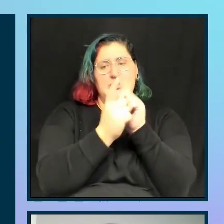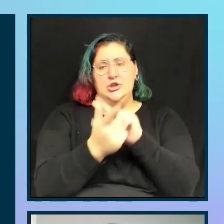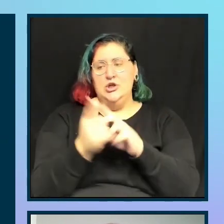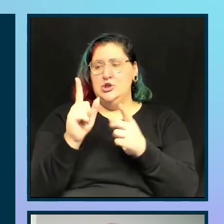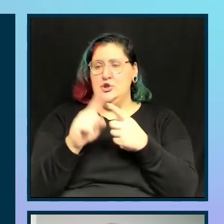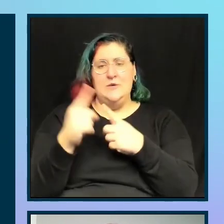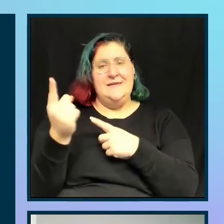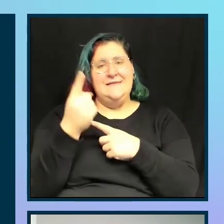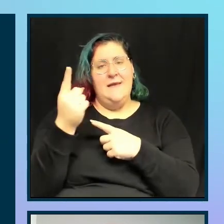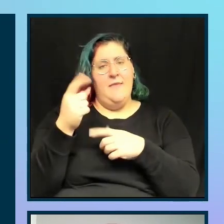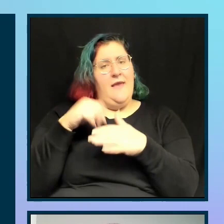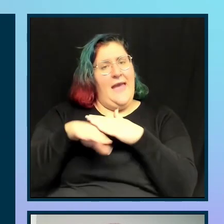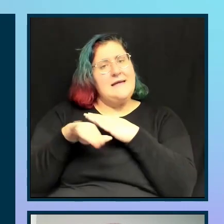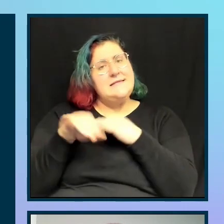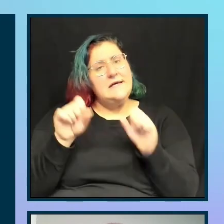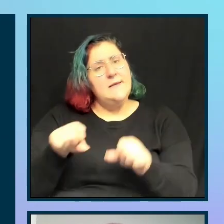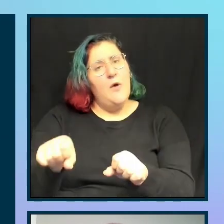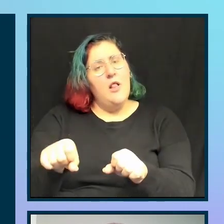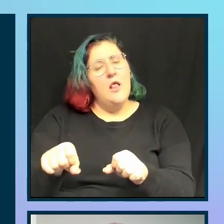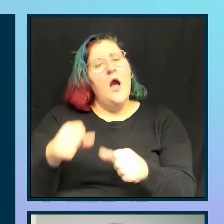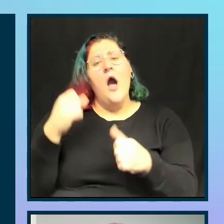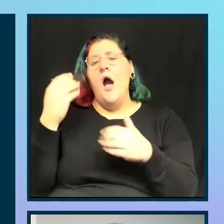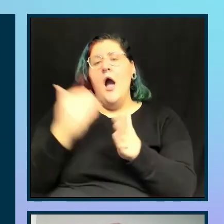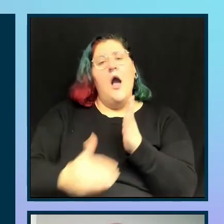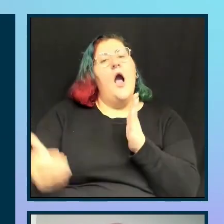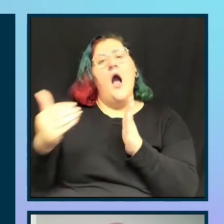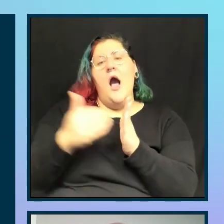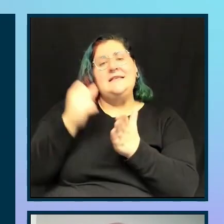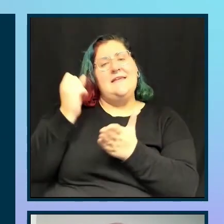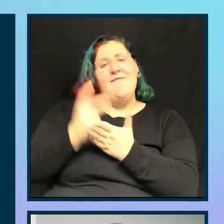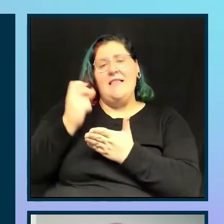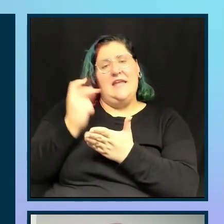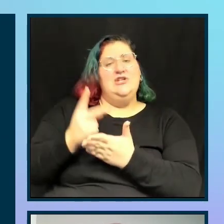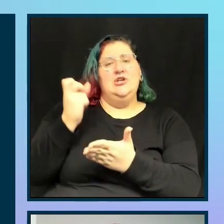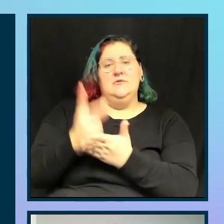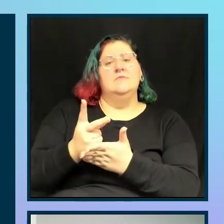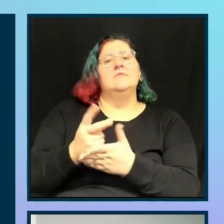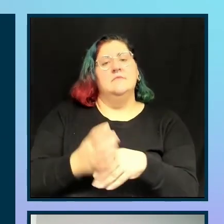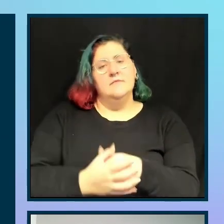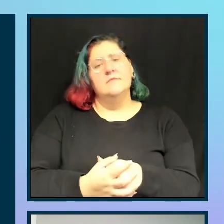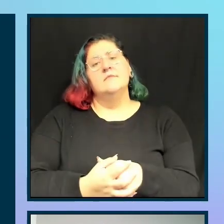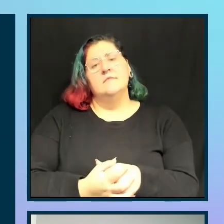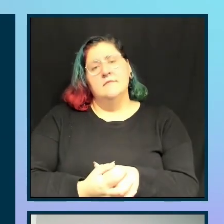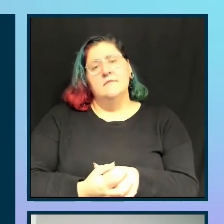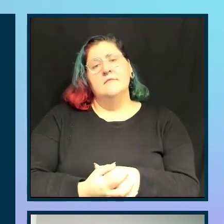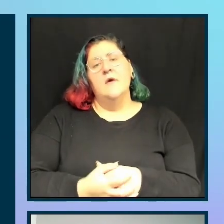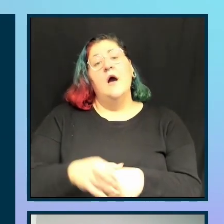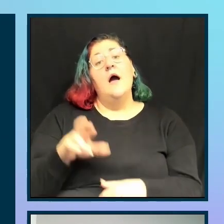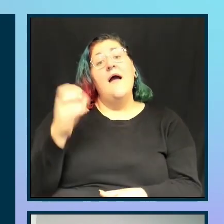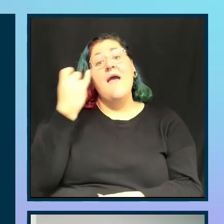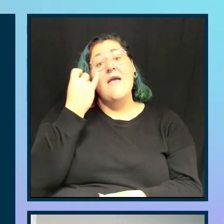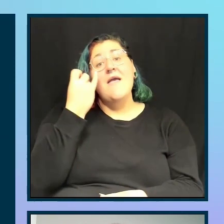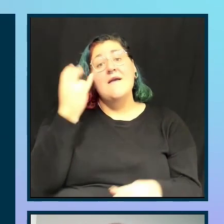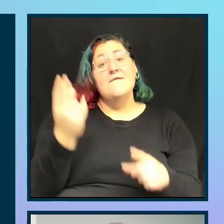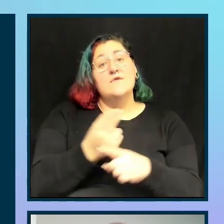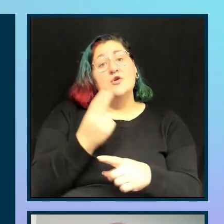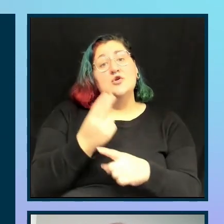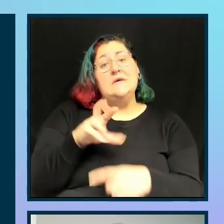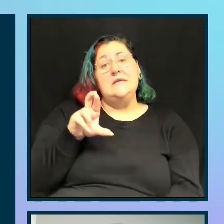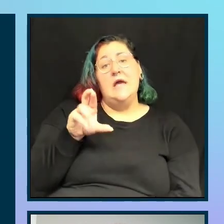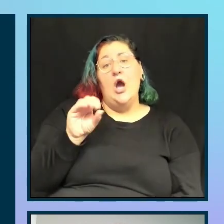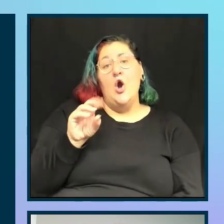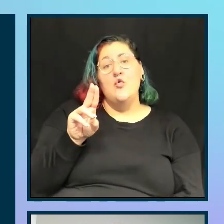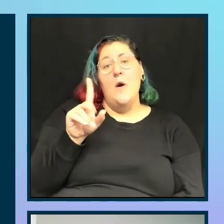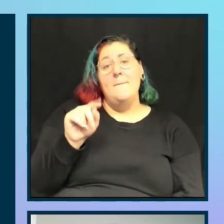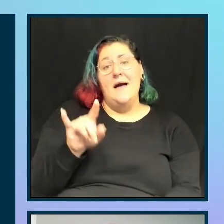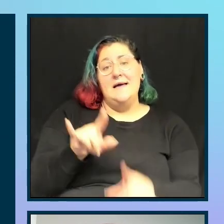need to have constant validation that's occurring with the XML that's underneath in that system. Robust systems like XPP or